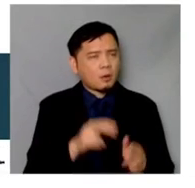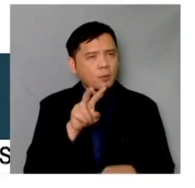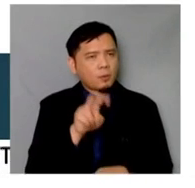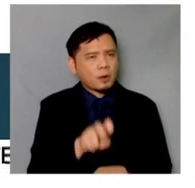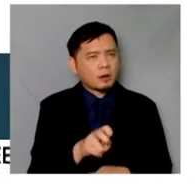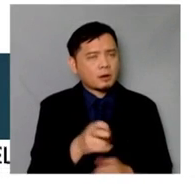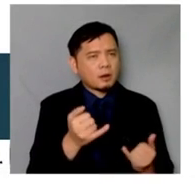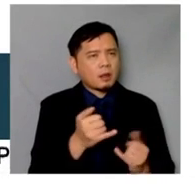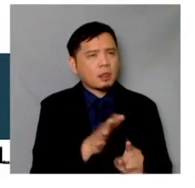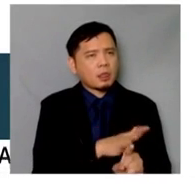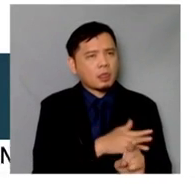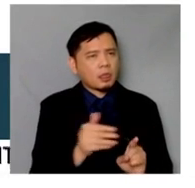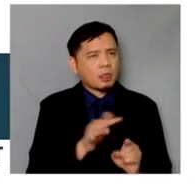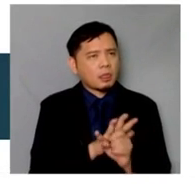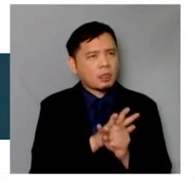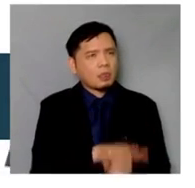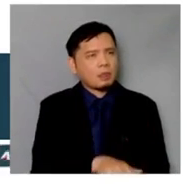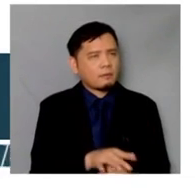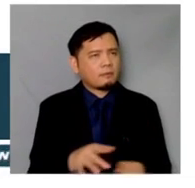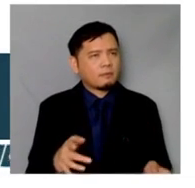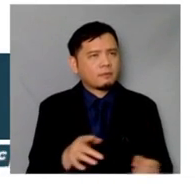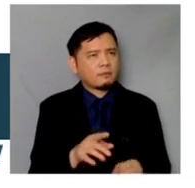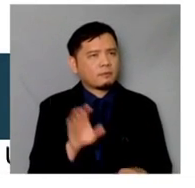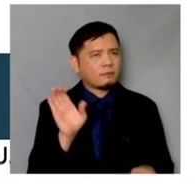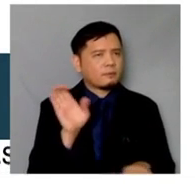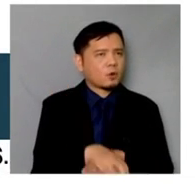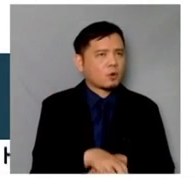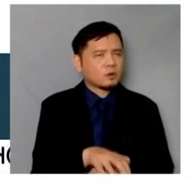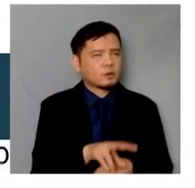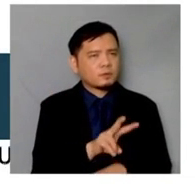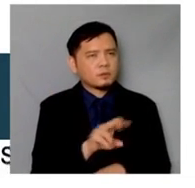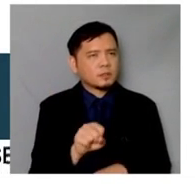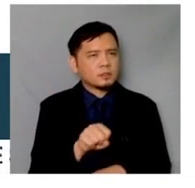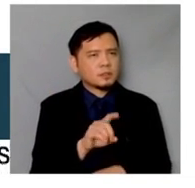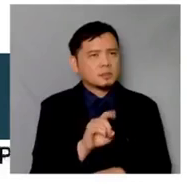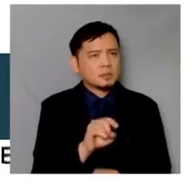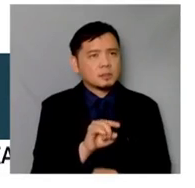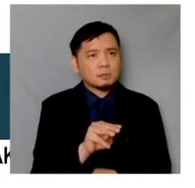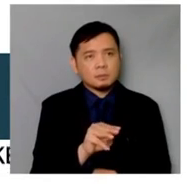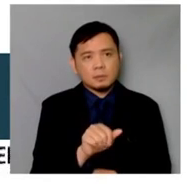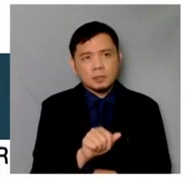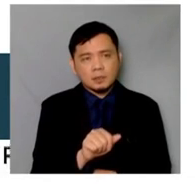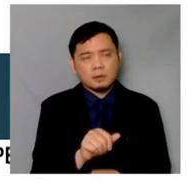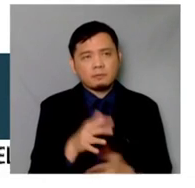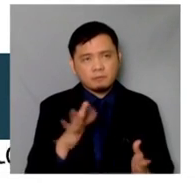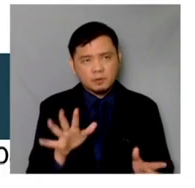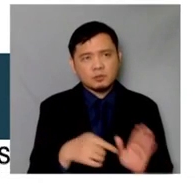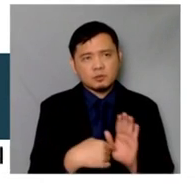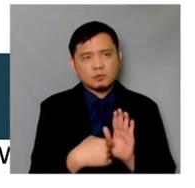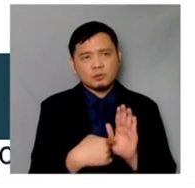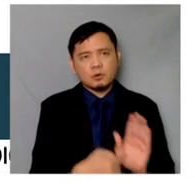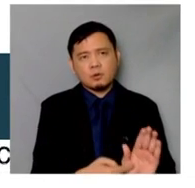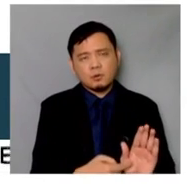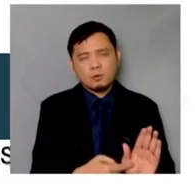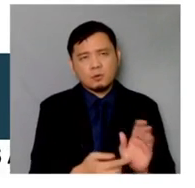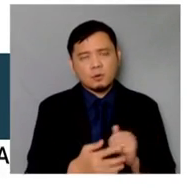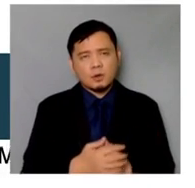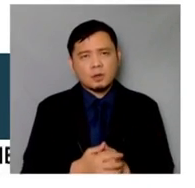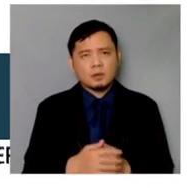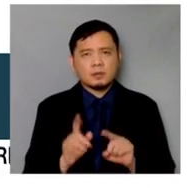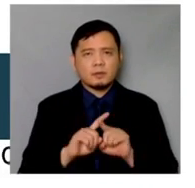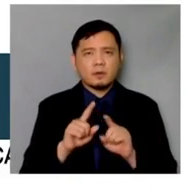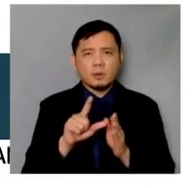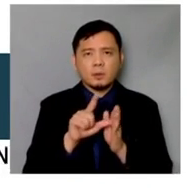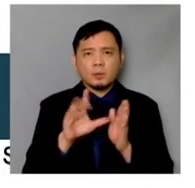Lima, and an orchestrated effort against her that's been actually pointed out by the lawyer of De